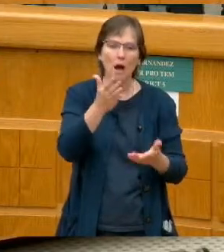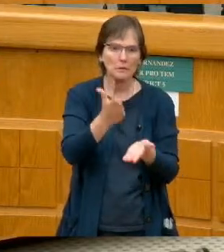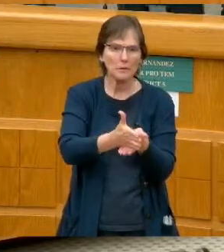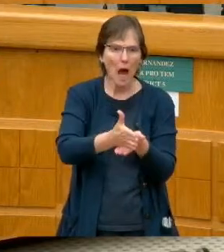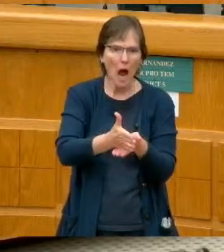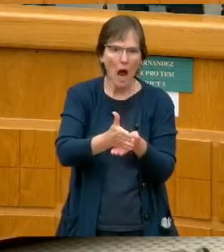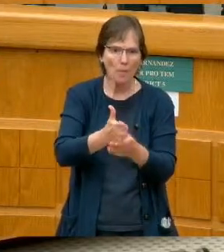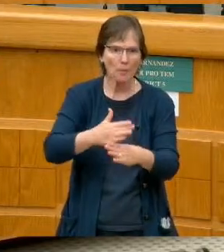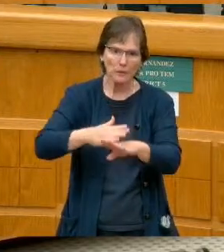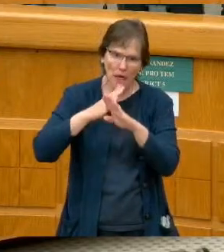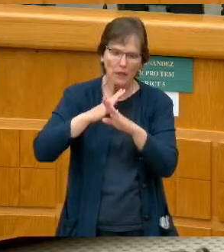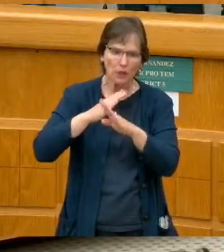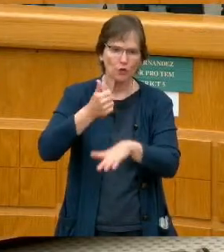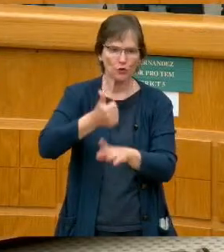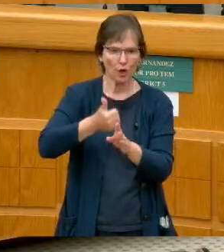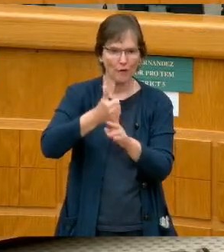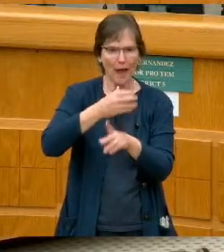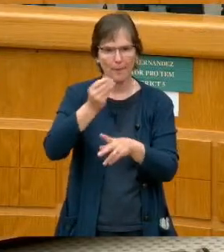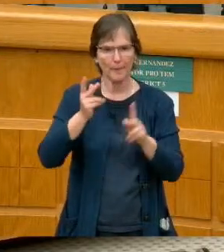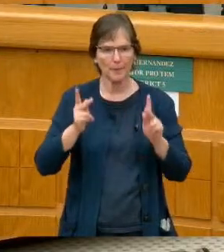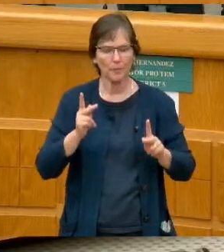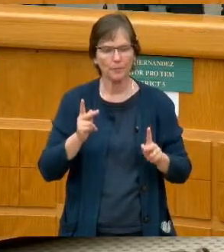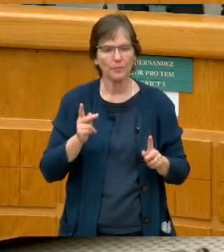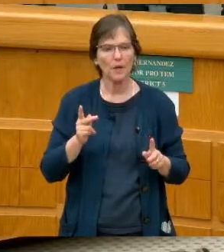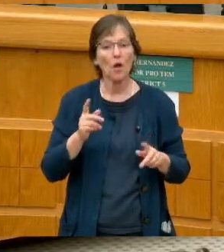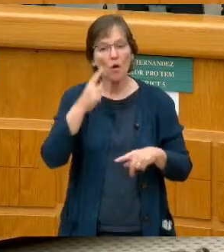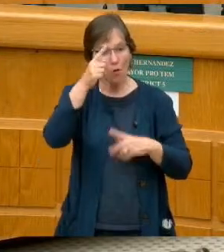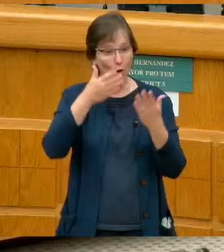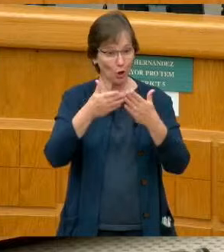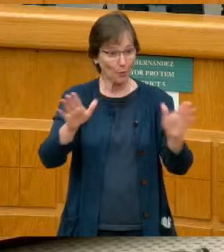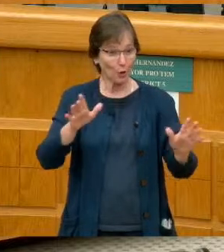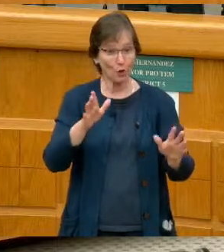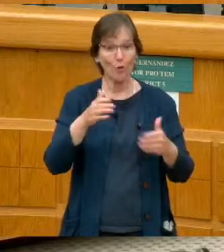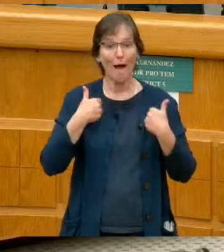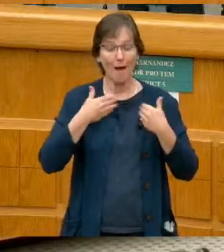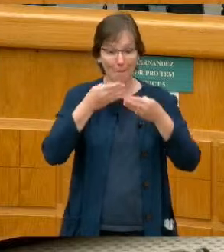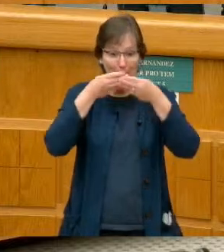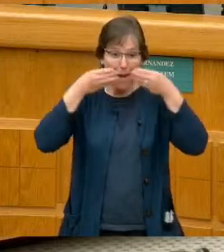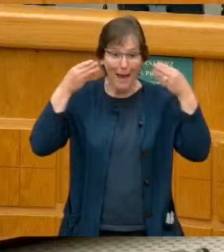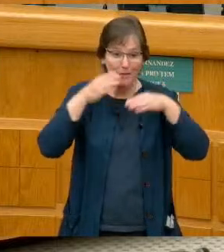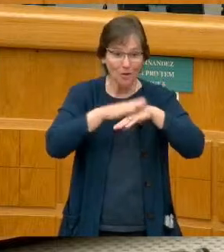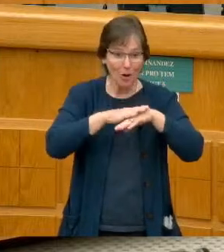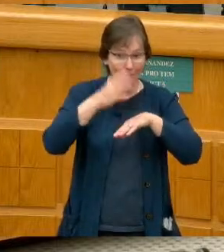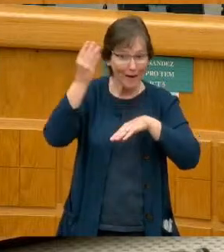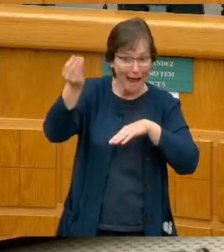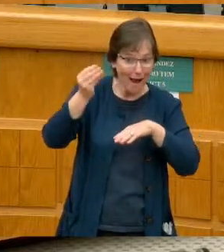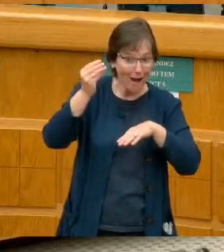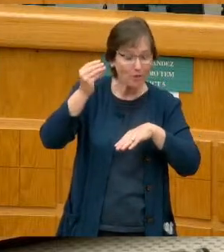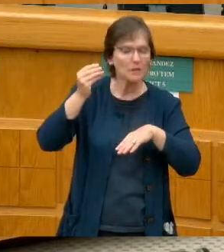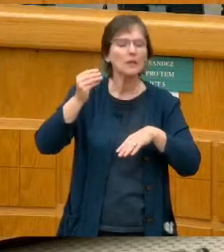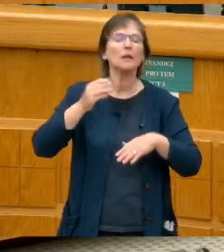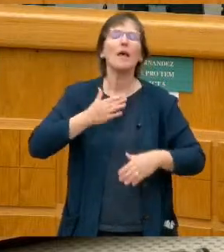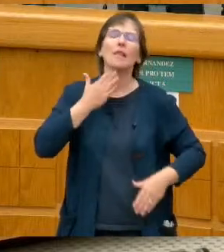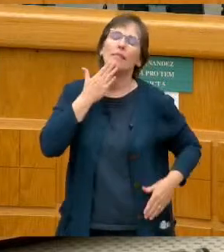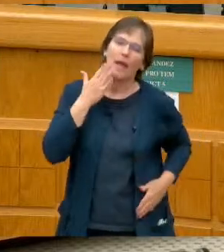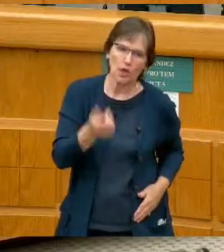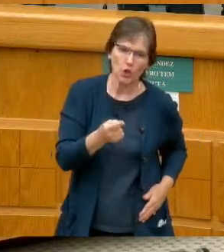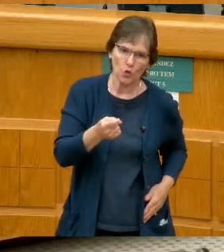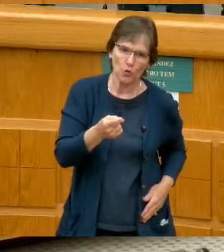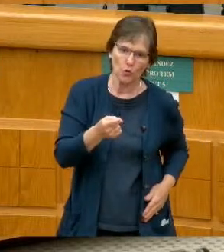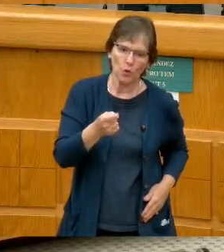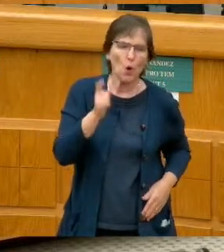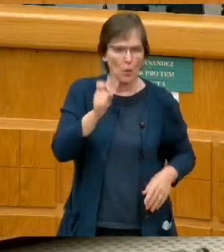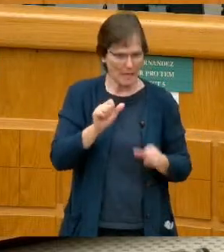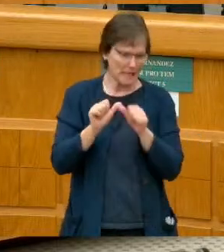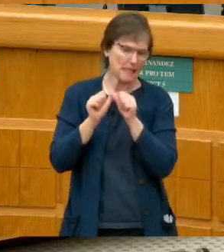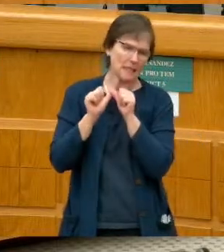Thank you to the community for wearing your mask when out in public. We must continue to practice the public health strategies. We should